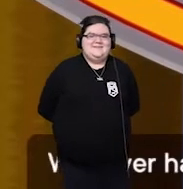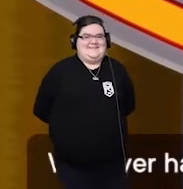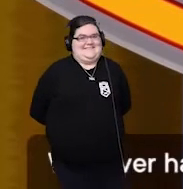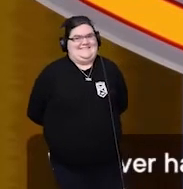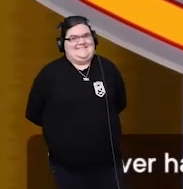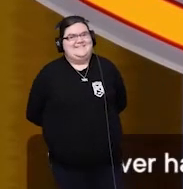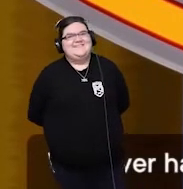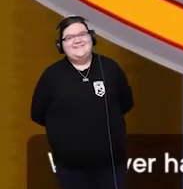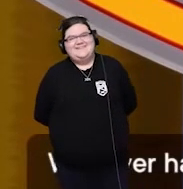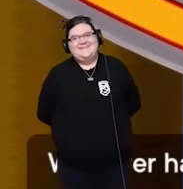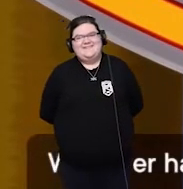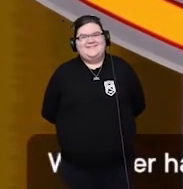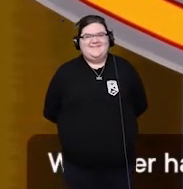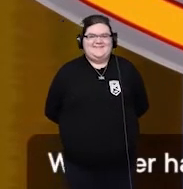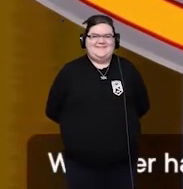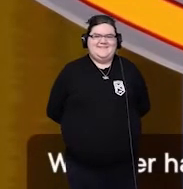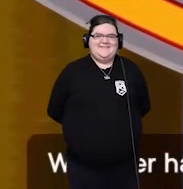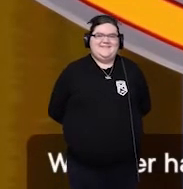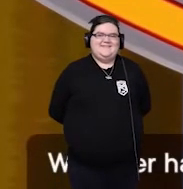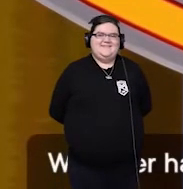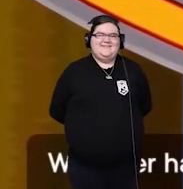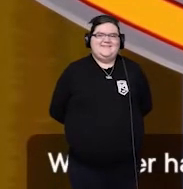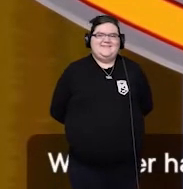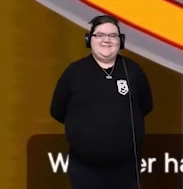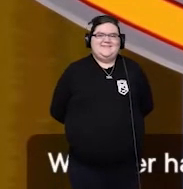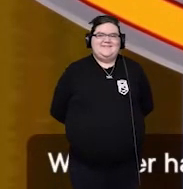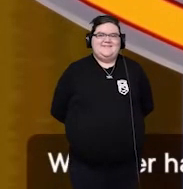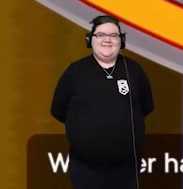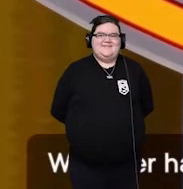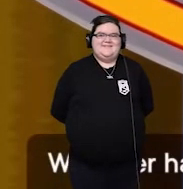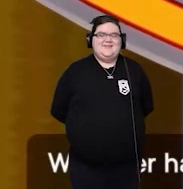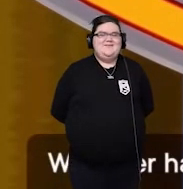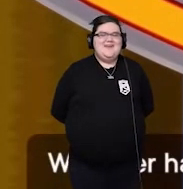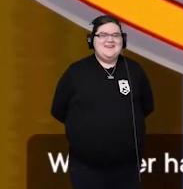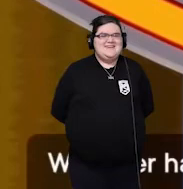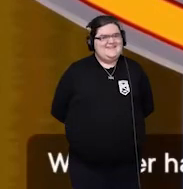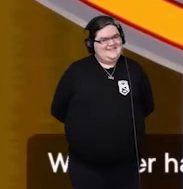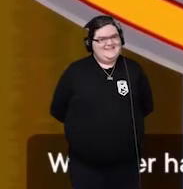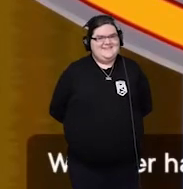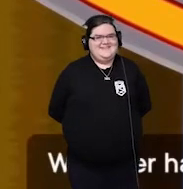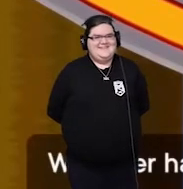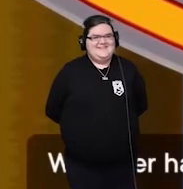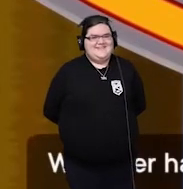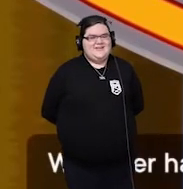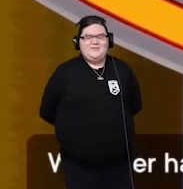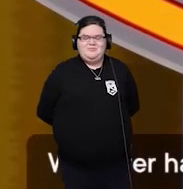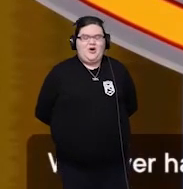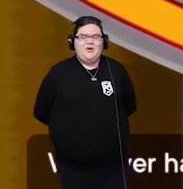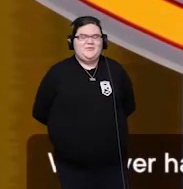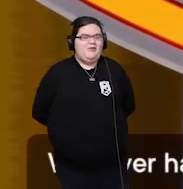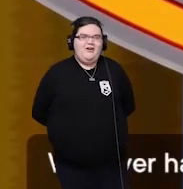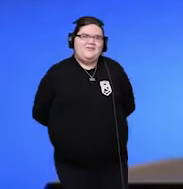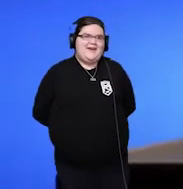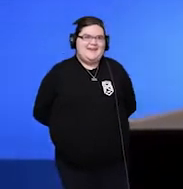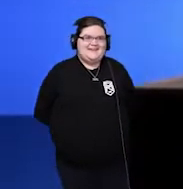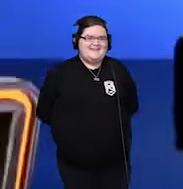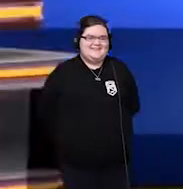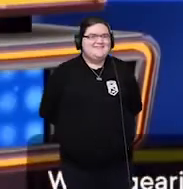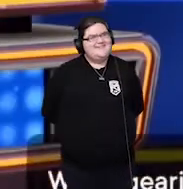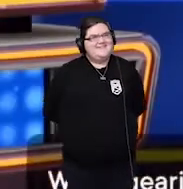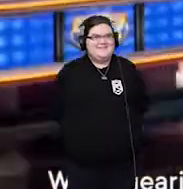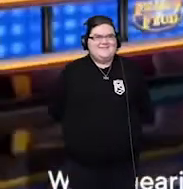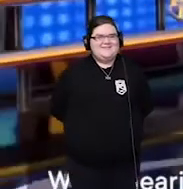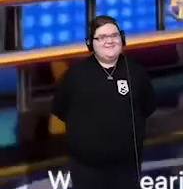biggest score takes on the final round with a big advantage. I didn't even know this game existed. What do you mean? It's been popping off